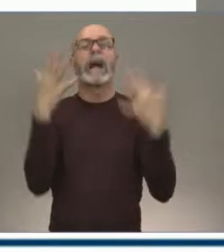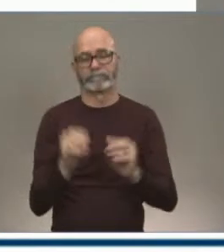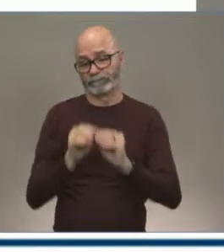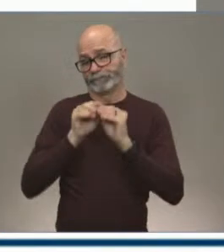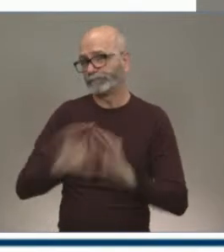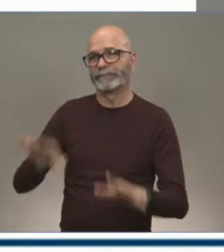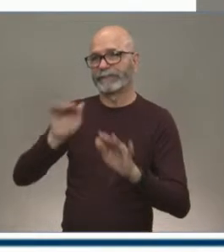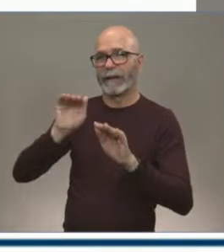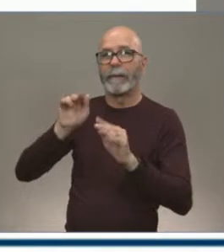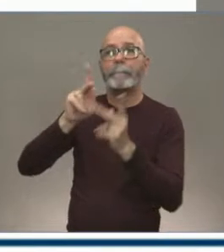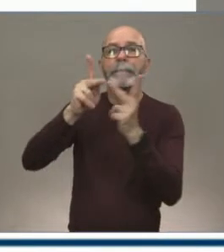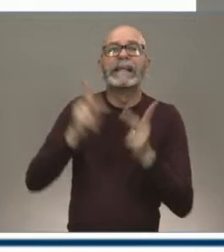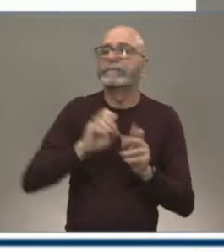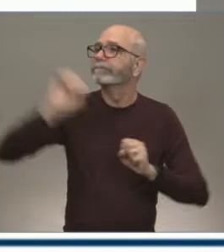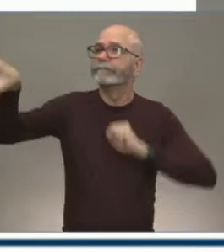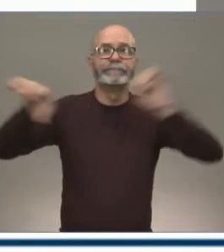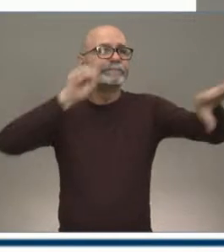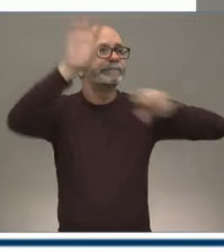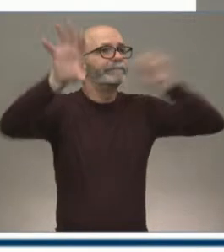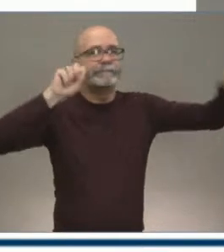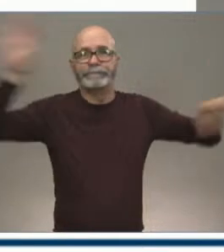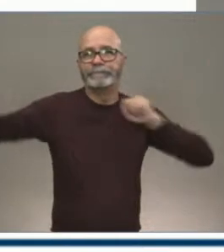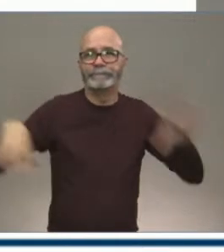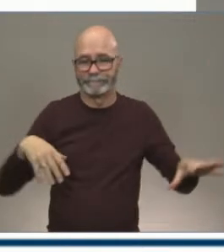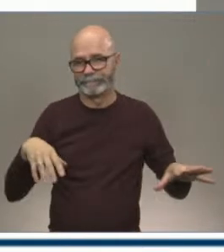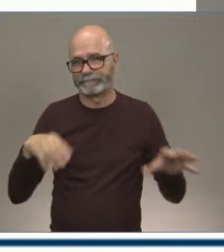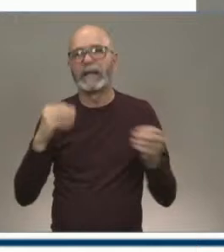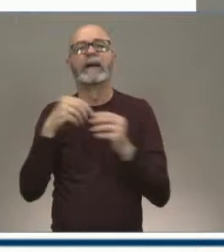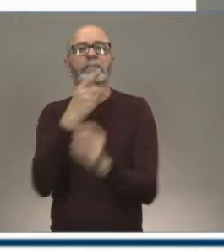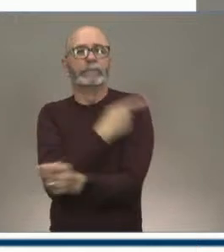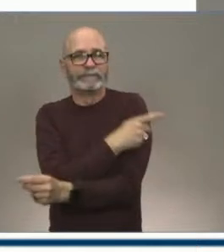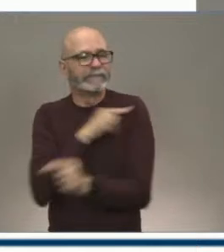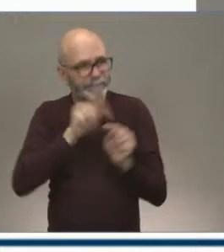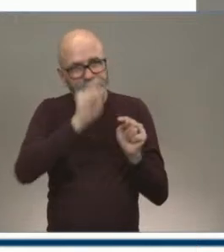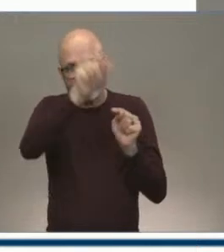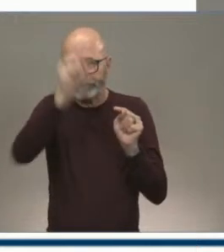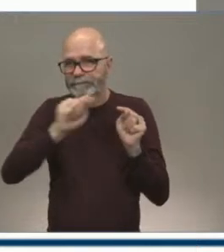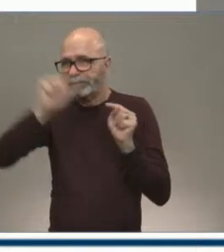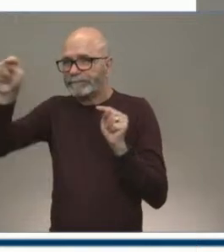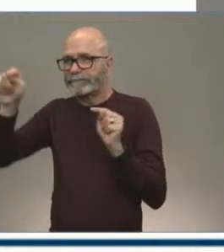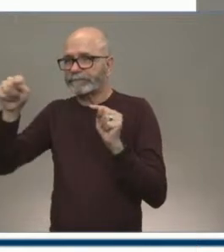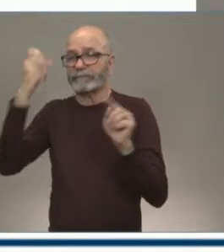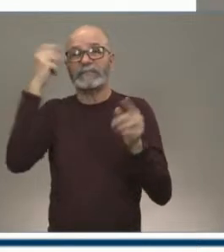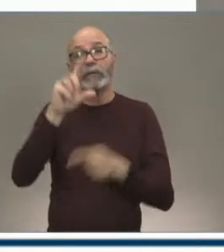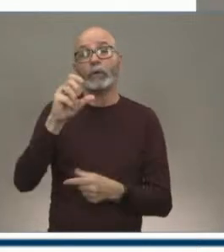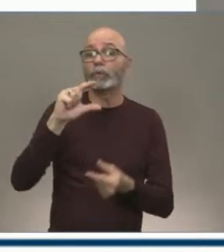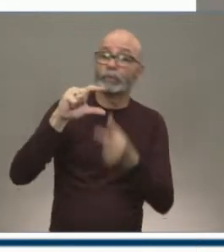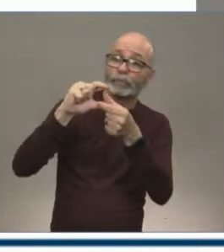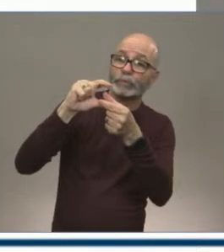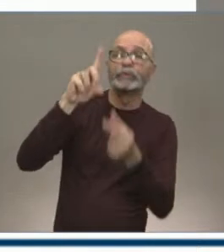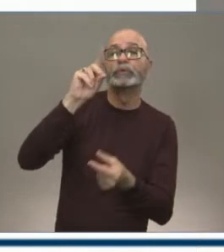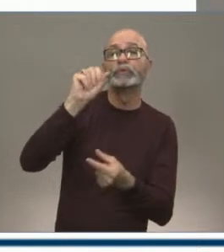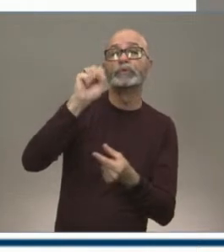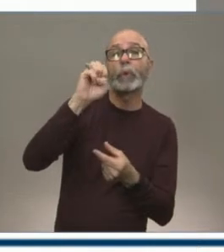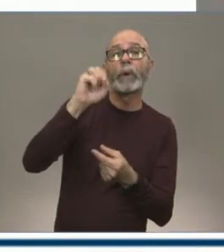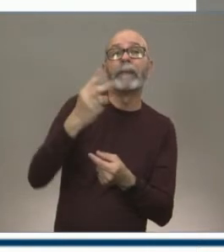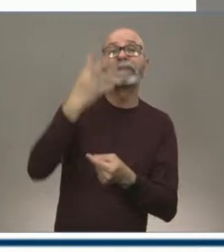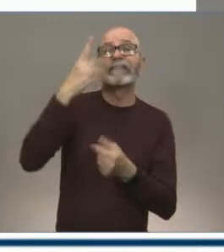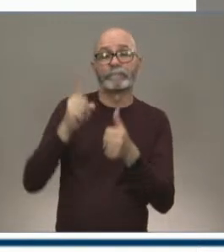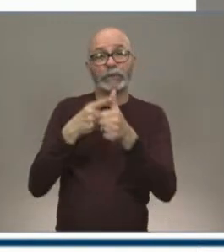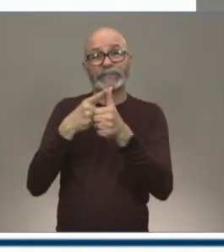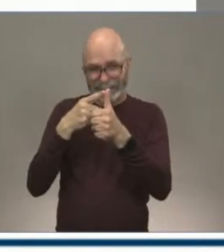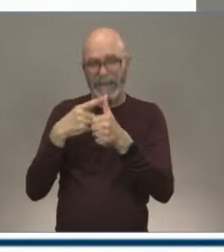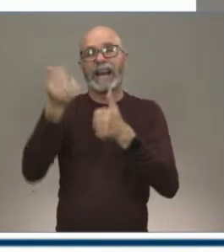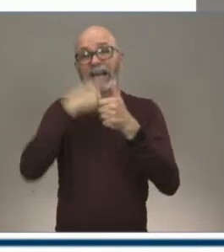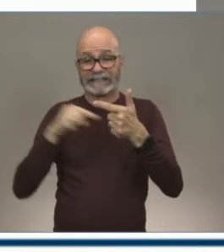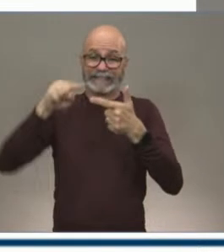locations across the province. The number of doses administered and the number of second doses administered is not